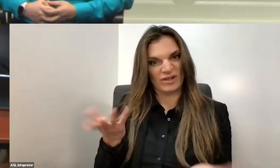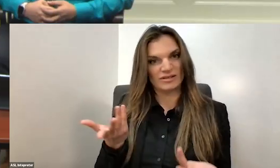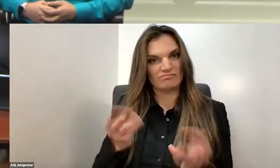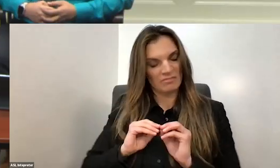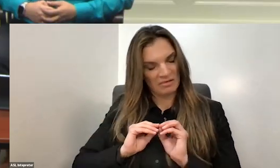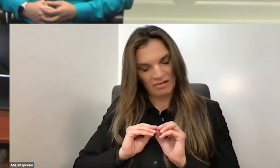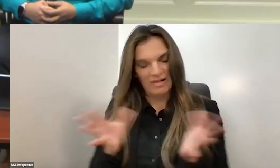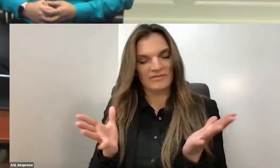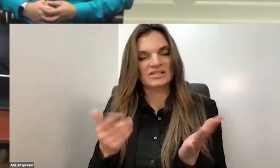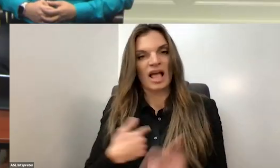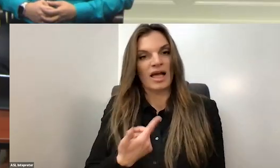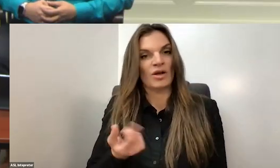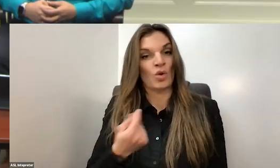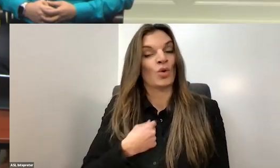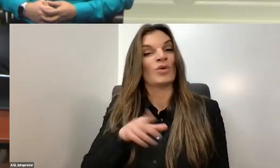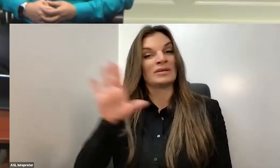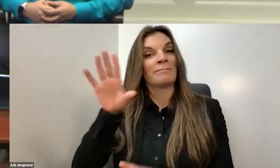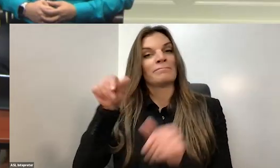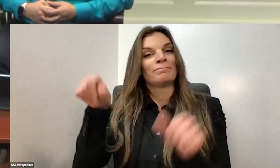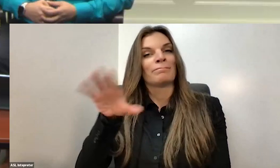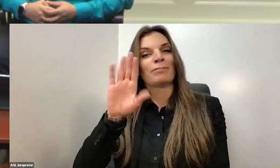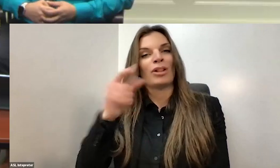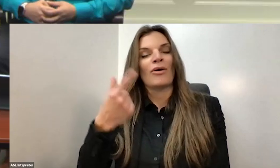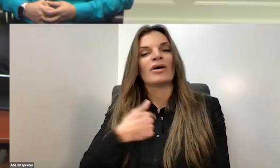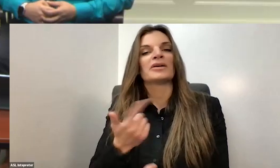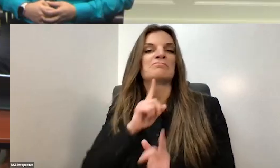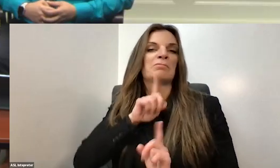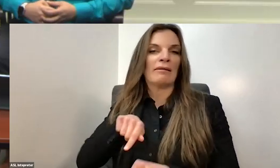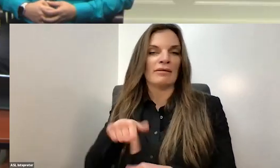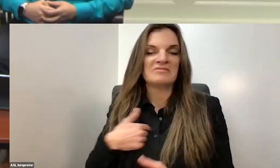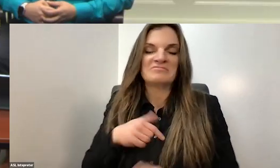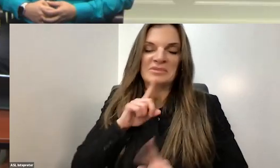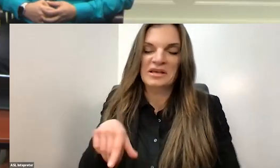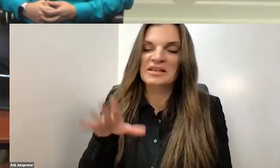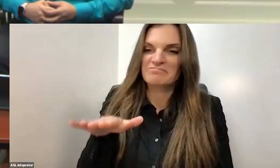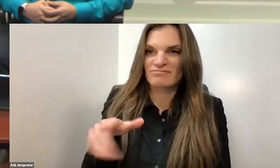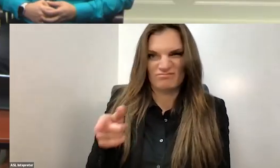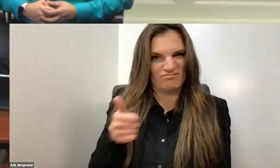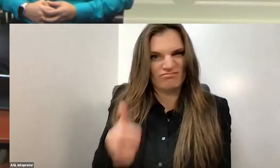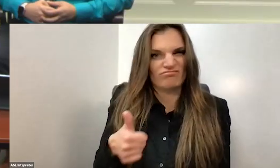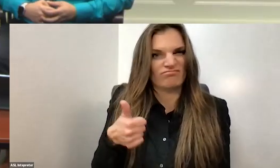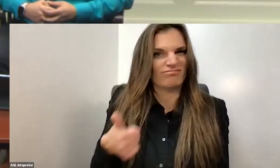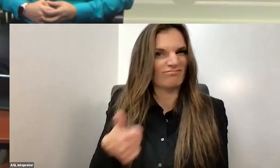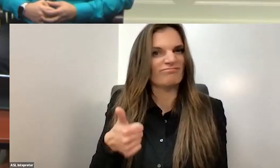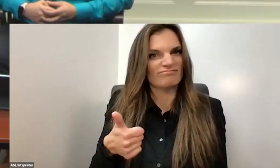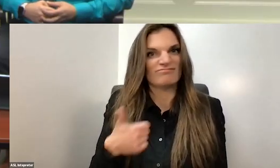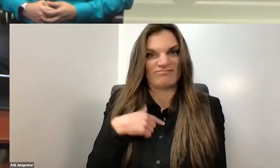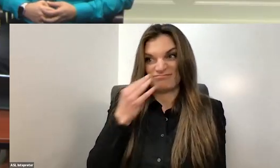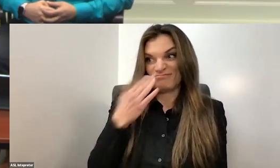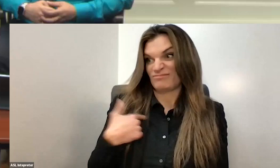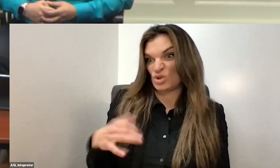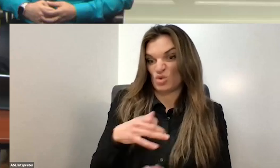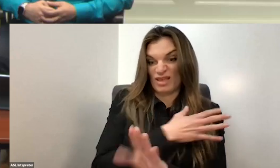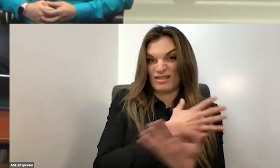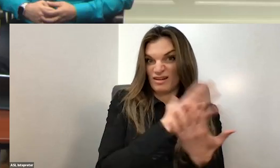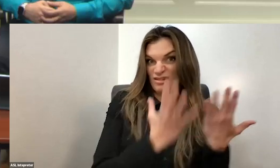I just replied to his blog post and said, you know, like, great idea. This is what I'm up to. Like, if you're really serious